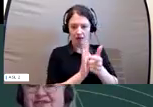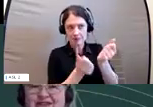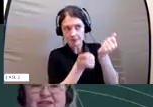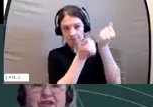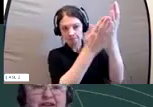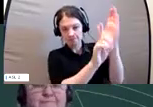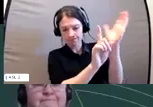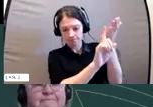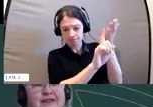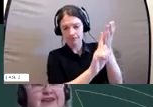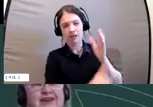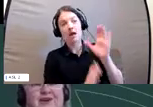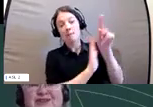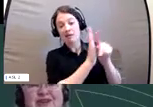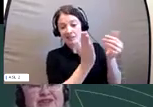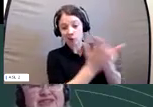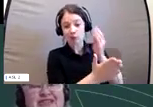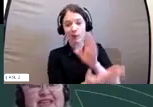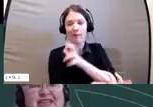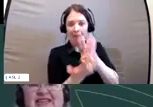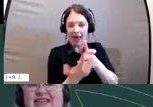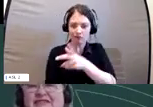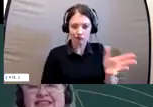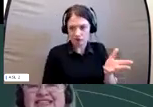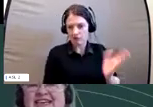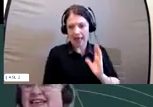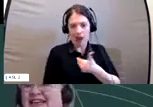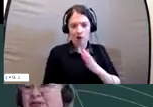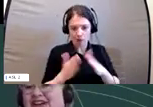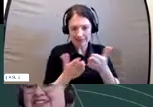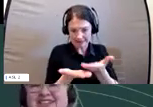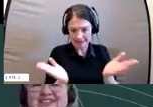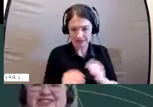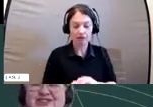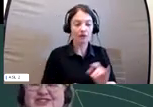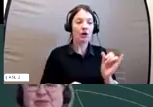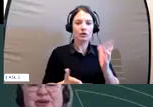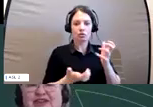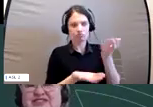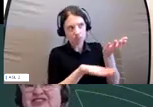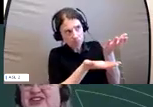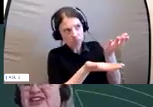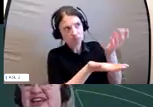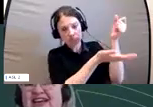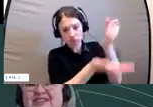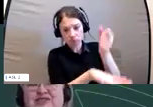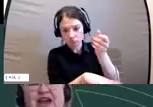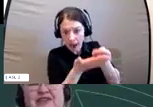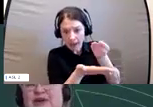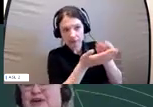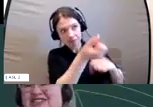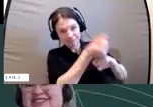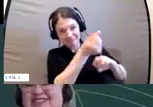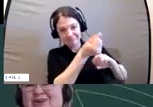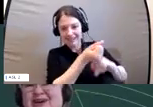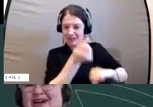the needs of the community. We're also interested in seeking funding and collaborations to support our research. So